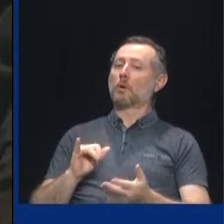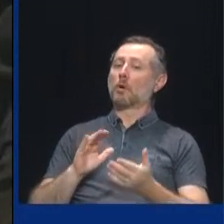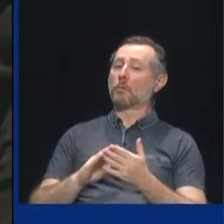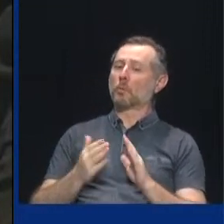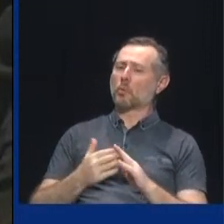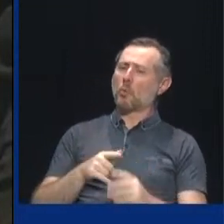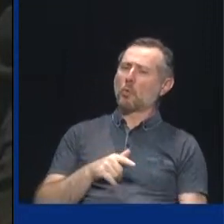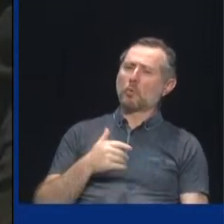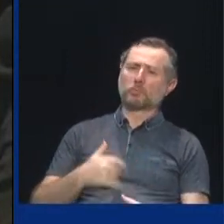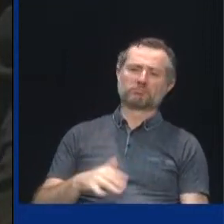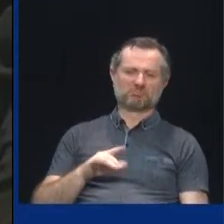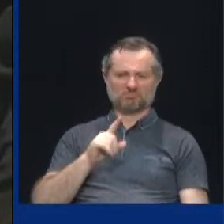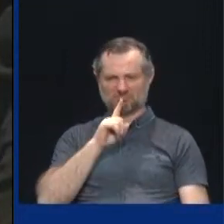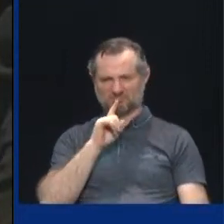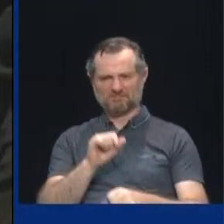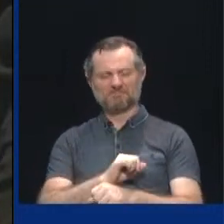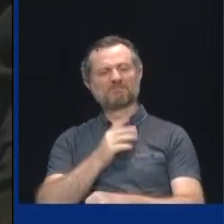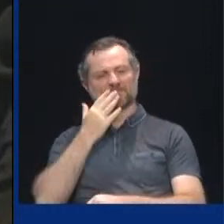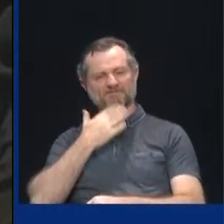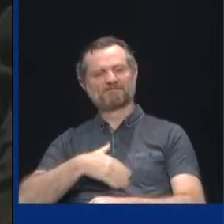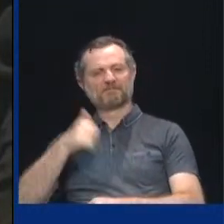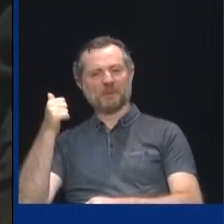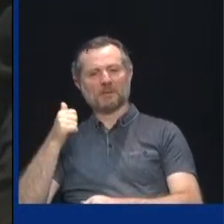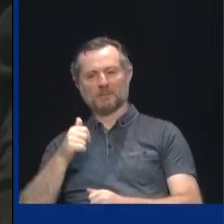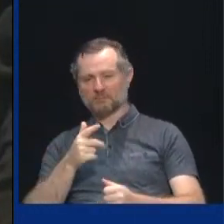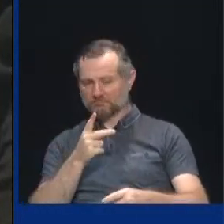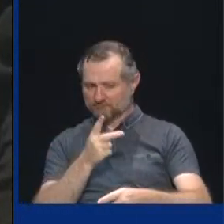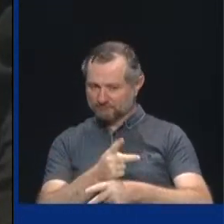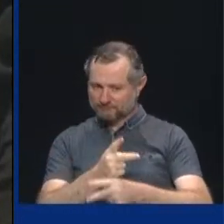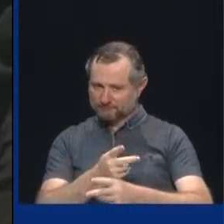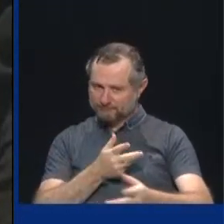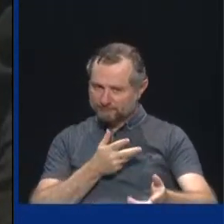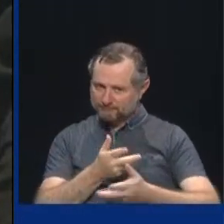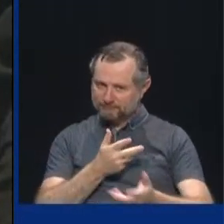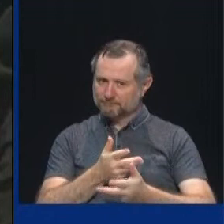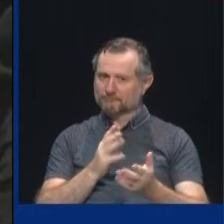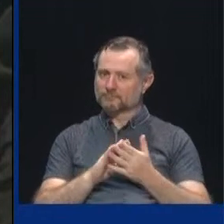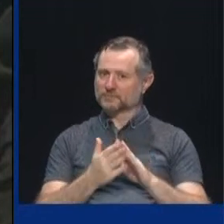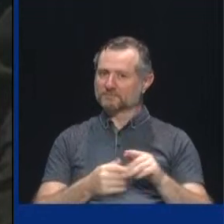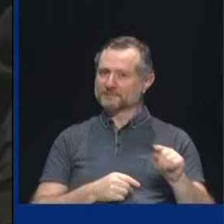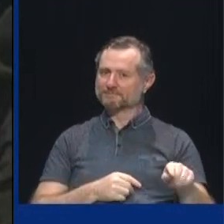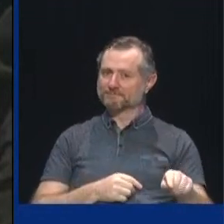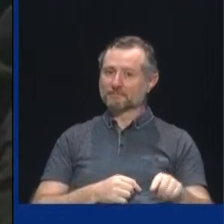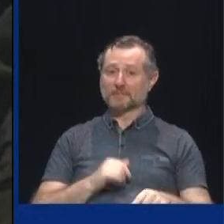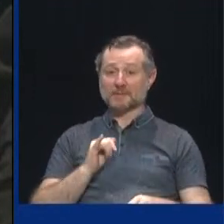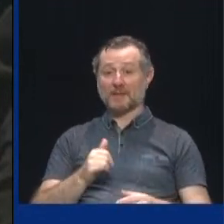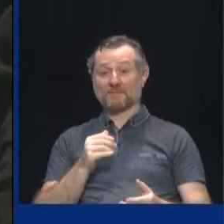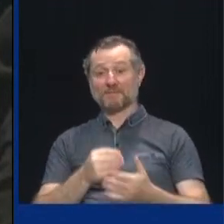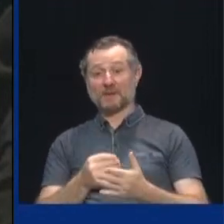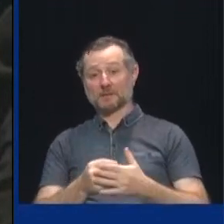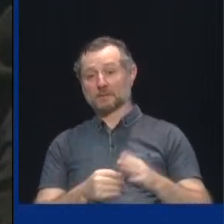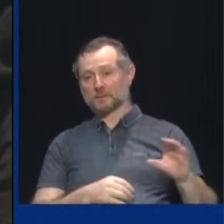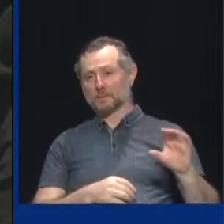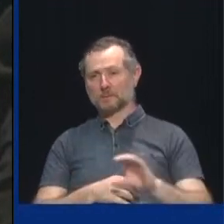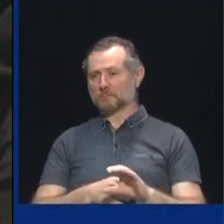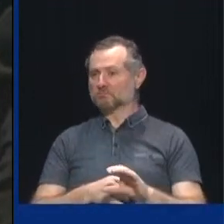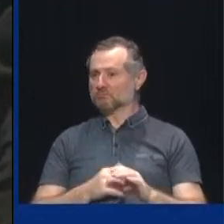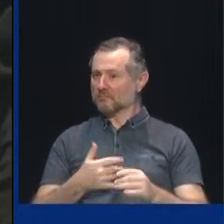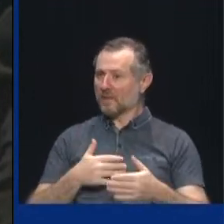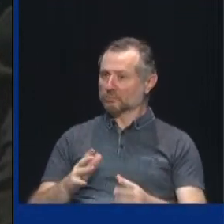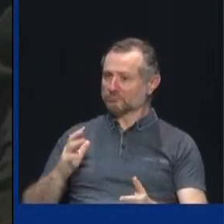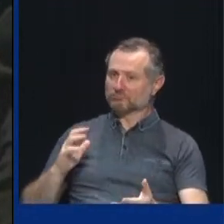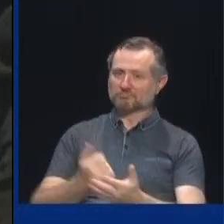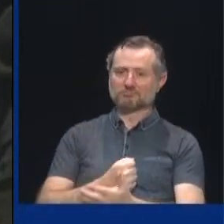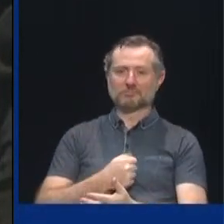care of community. And that's just what this funding is going to allow. It's what this funding is going to enable. Community